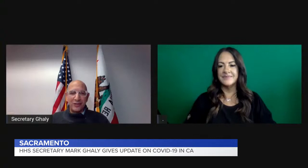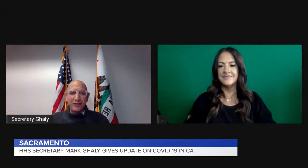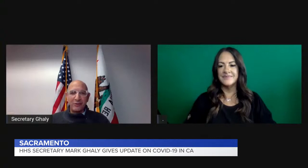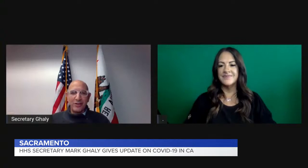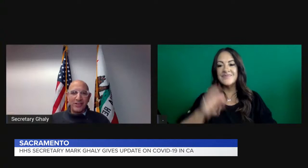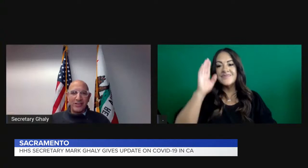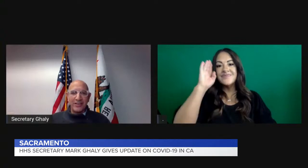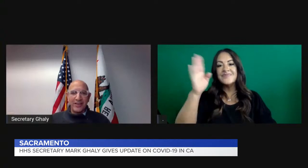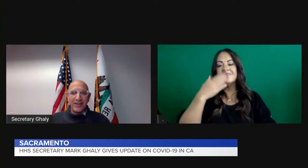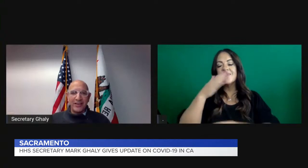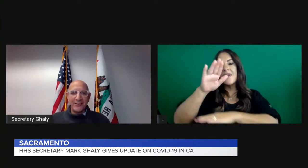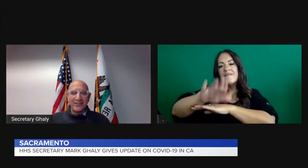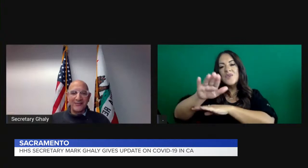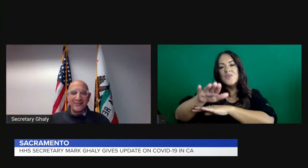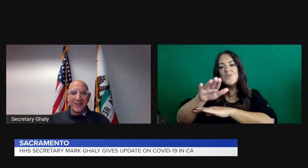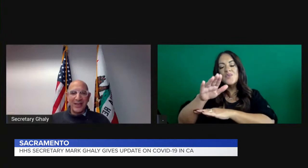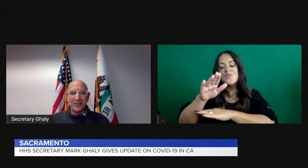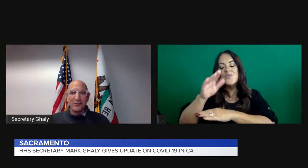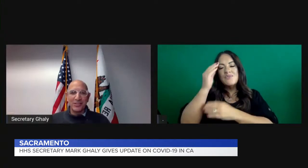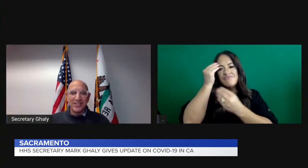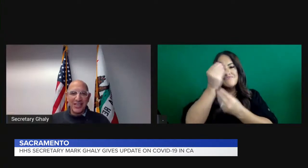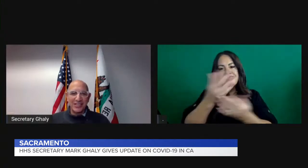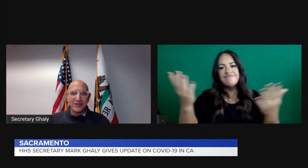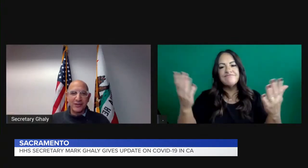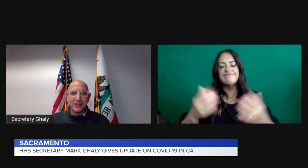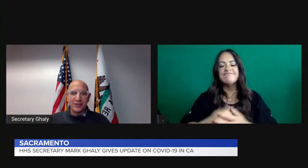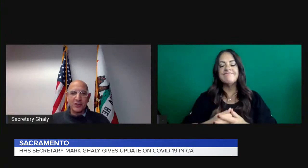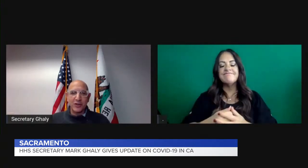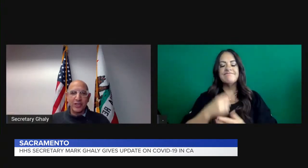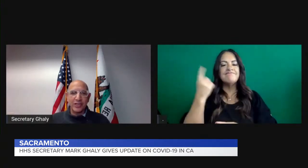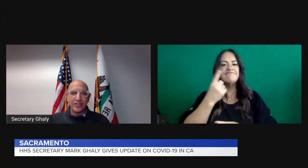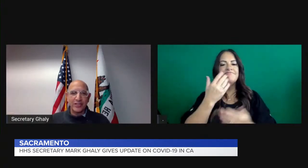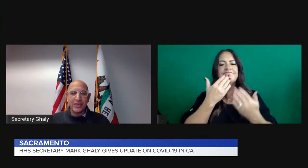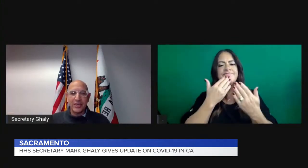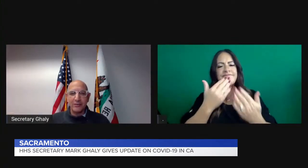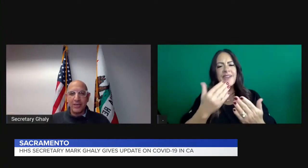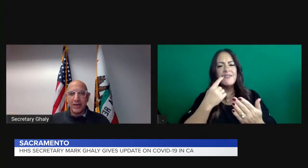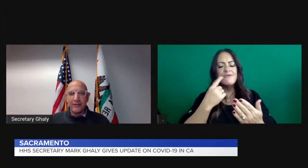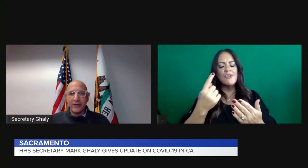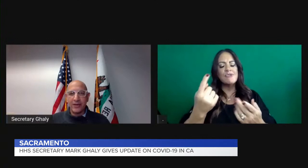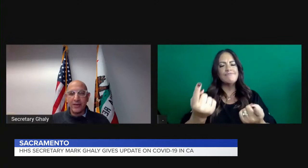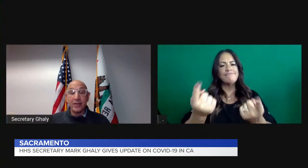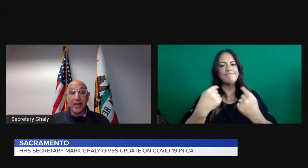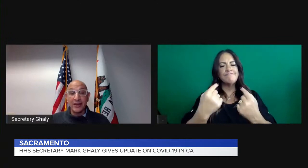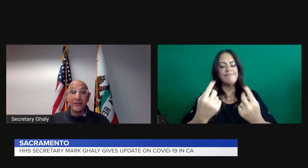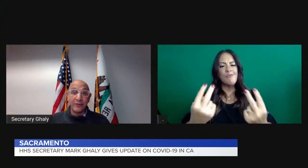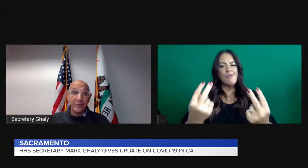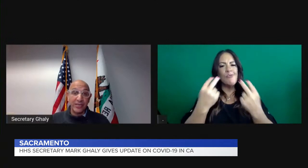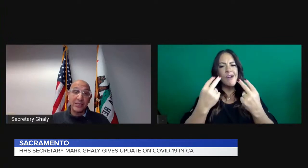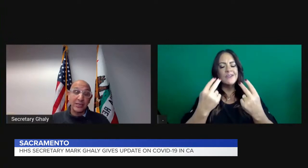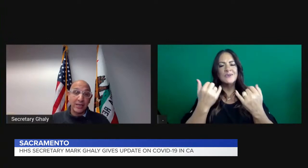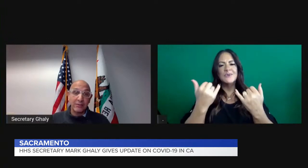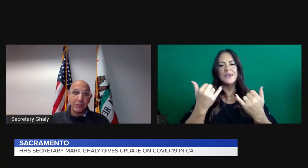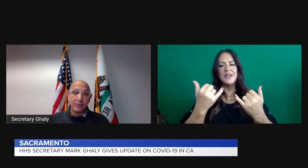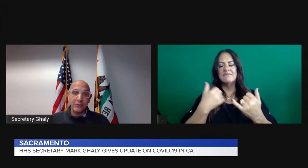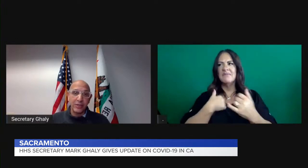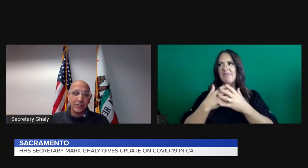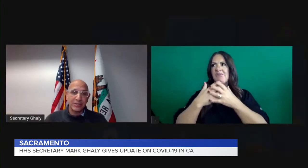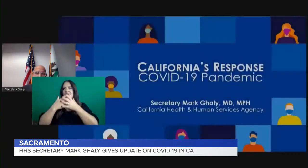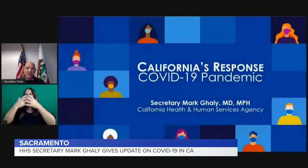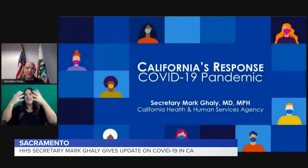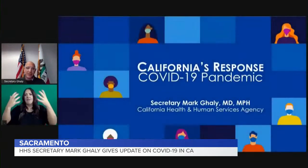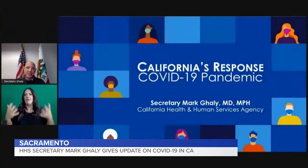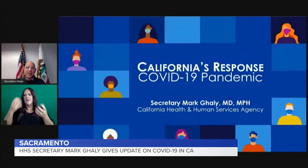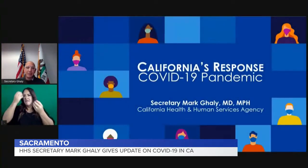Good afternoon, everyone. And as always, thanks for joining us today. We have a lot of information to get